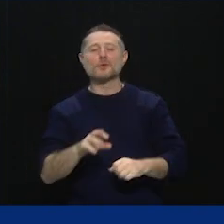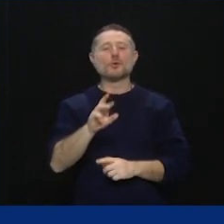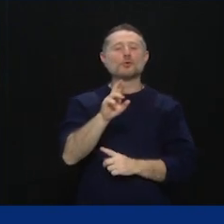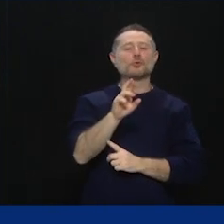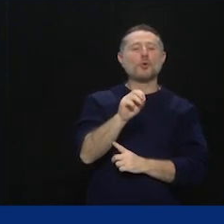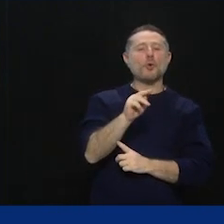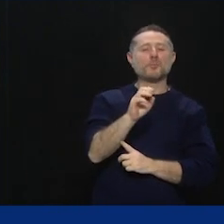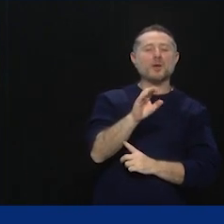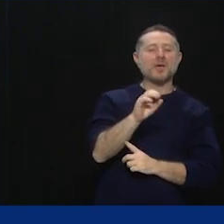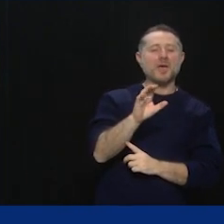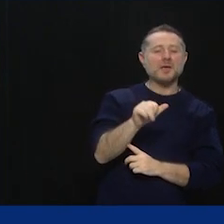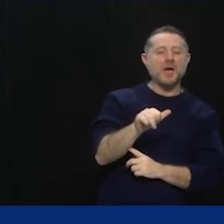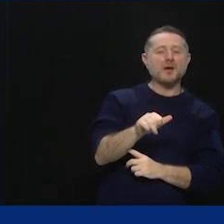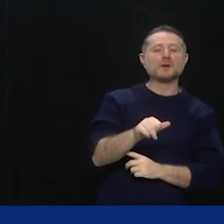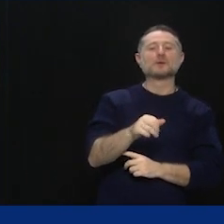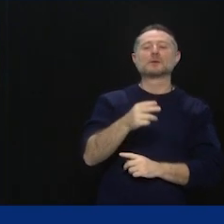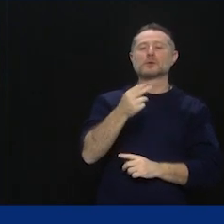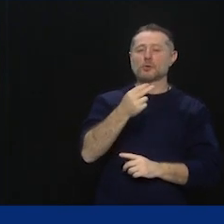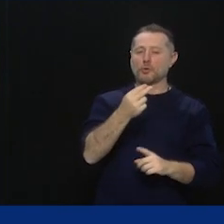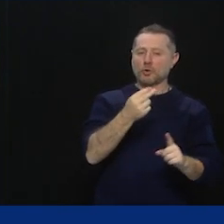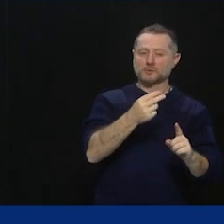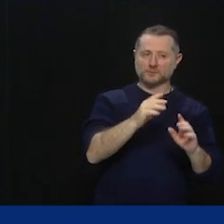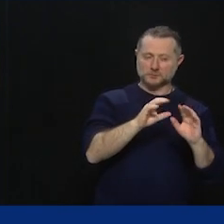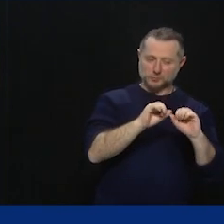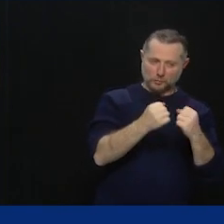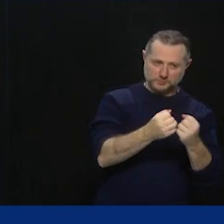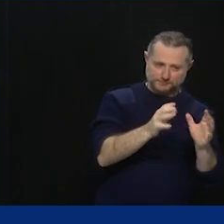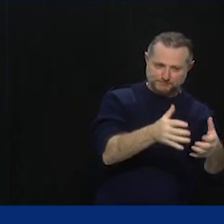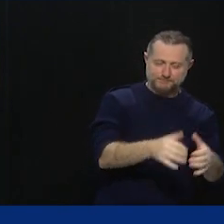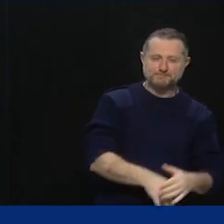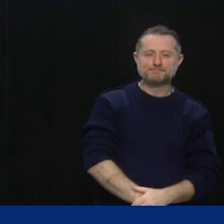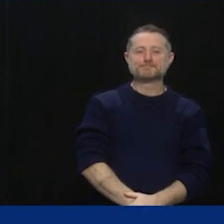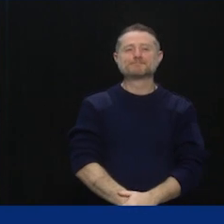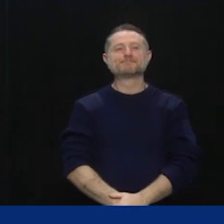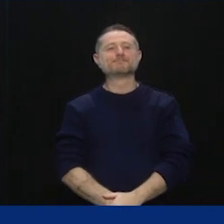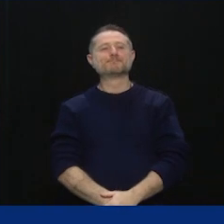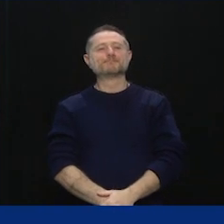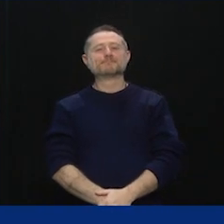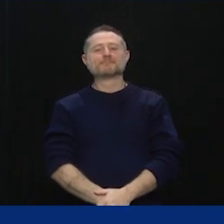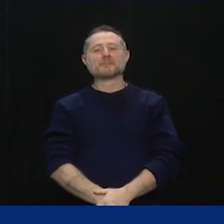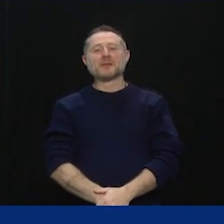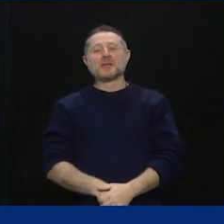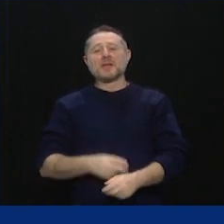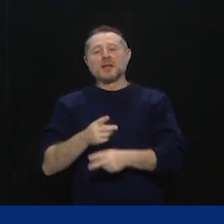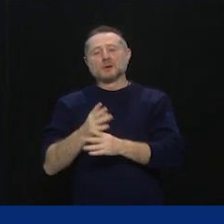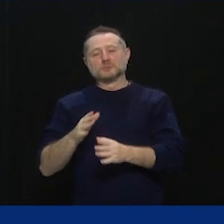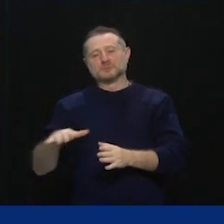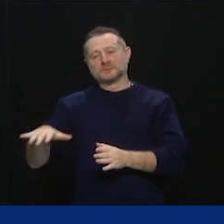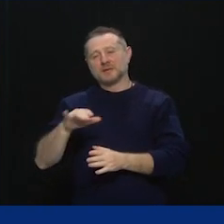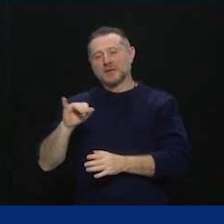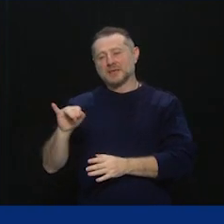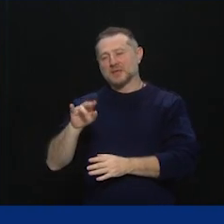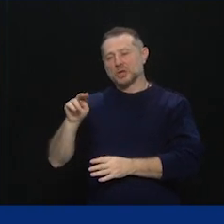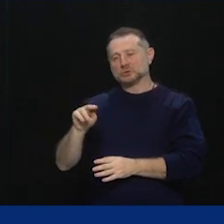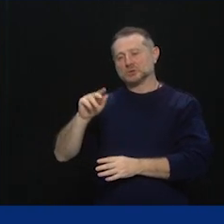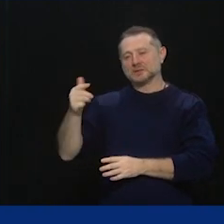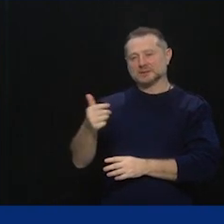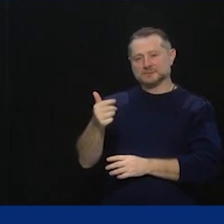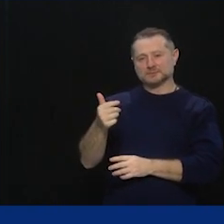I'd also like to thank and welcome our construction lenders, ING, represented by Jeff Schwartz, Elizabeth Whitworth, and Craig